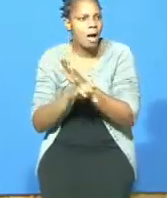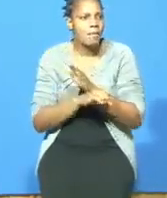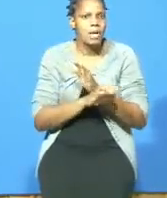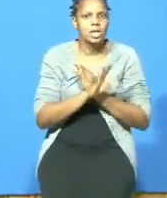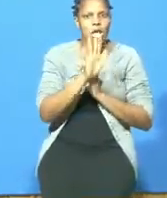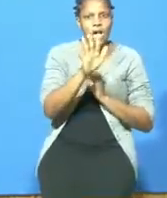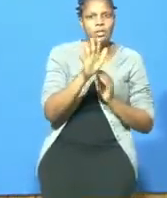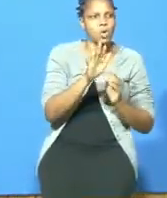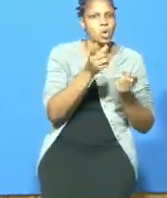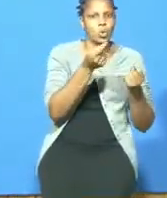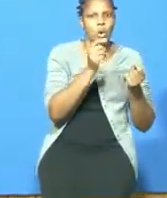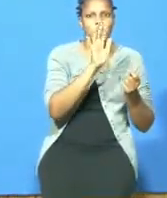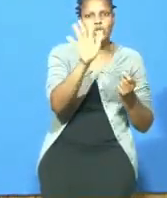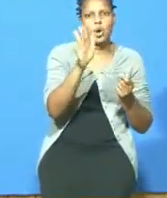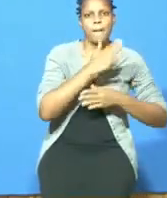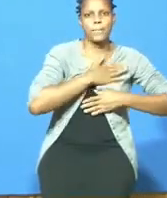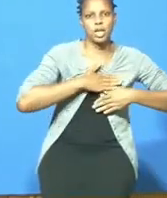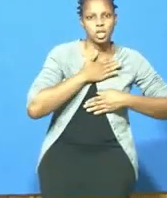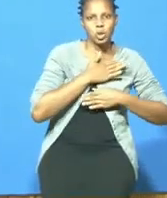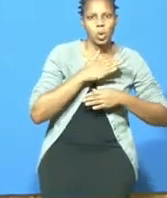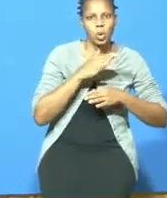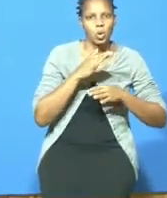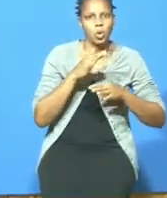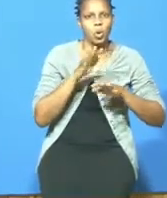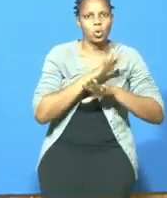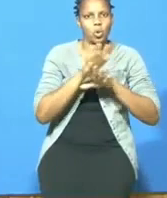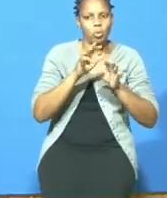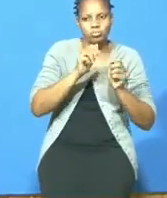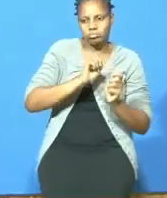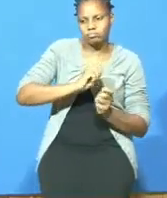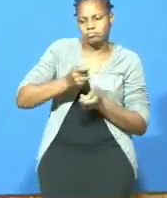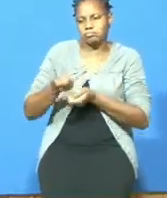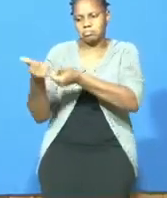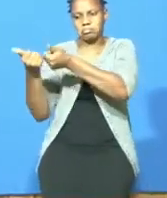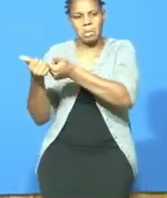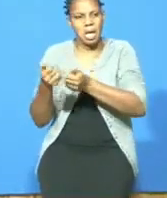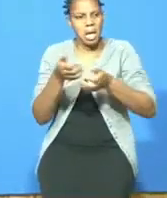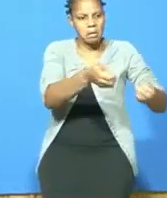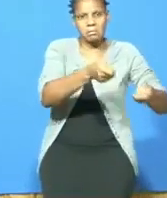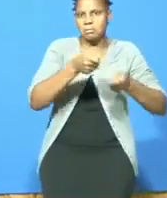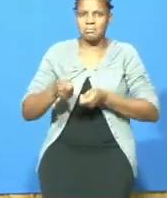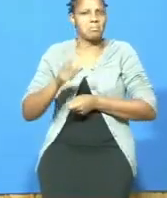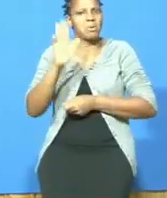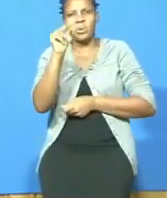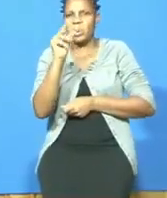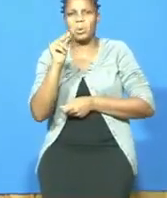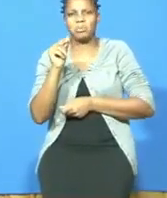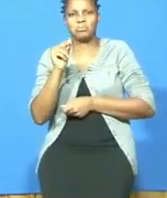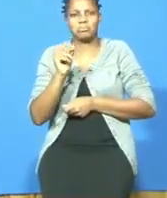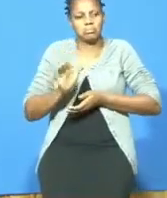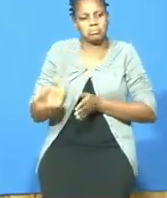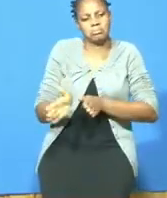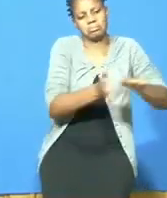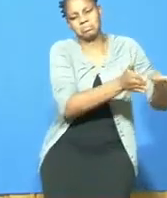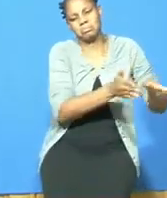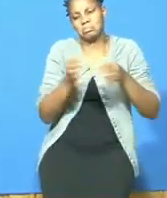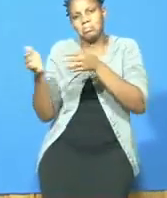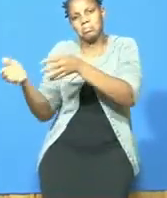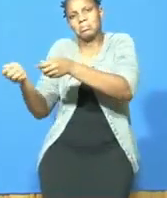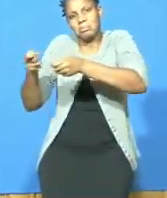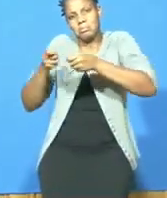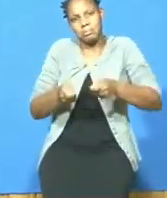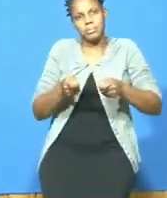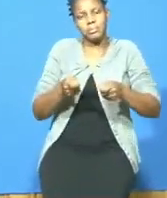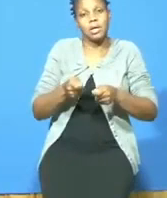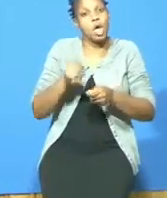The Sabbath will not save you, but your obedience to the commandments of the Lord, which includes